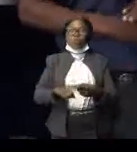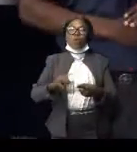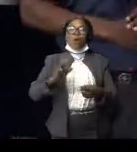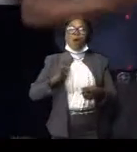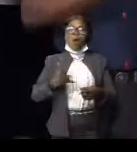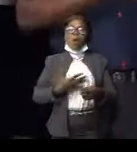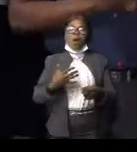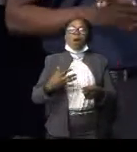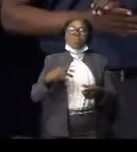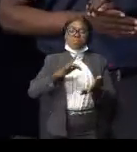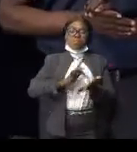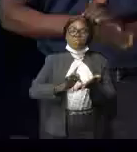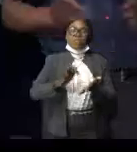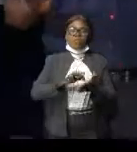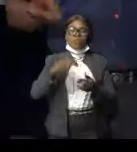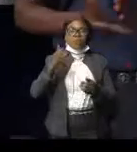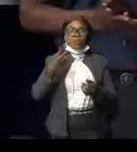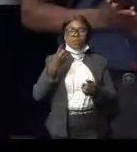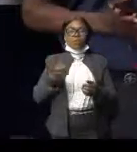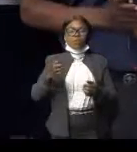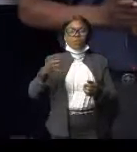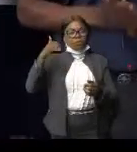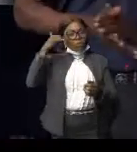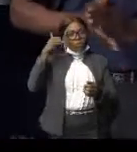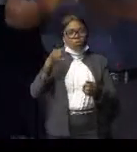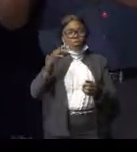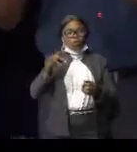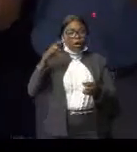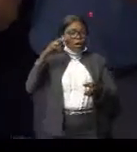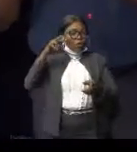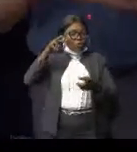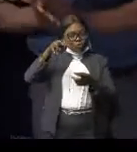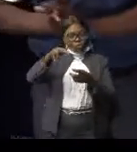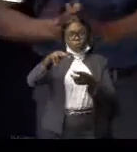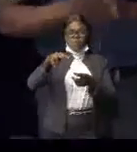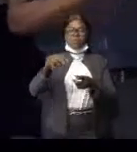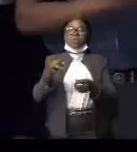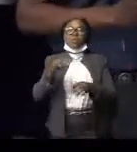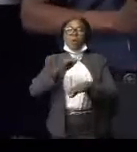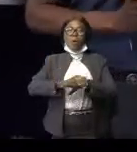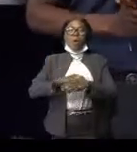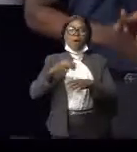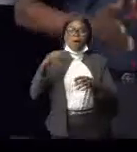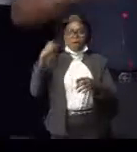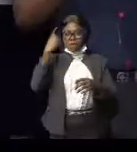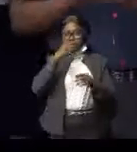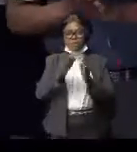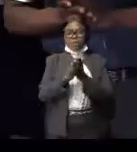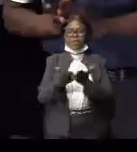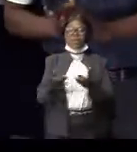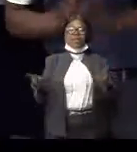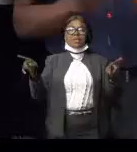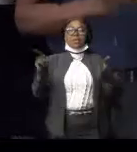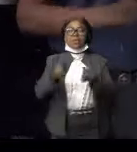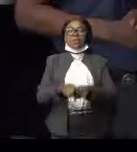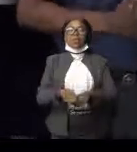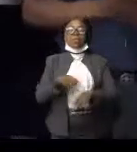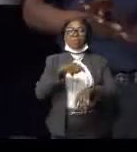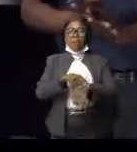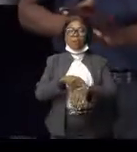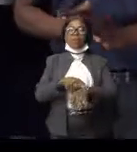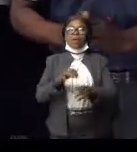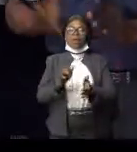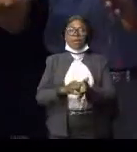when new videos are uploaded. The Classroom in Your Home could be watched live on Facebook, the same time airing